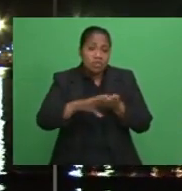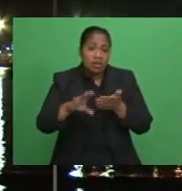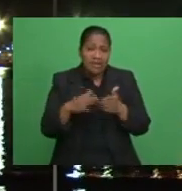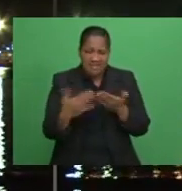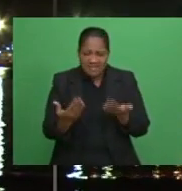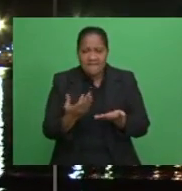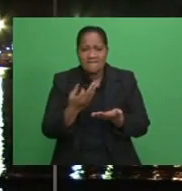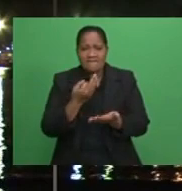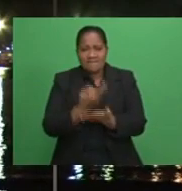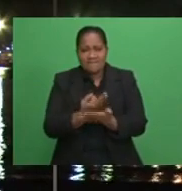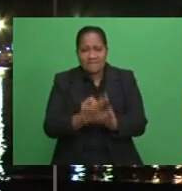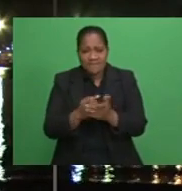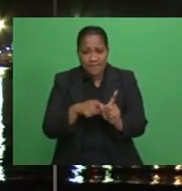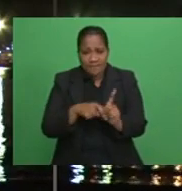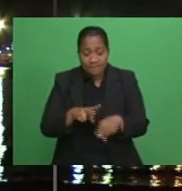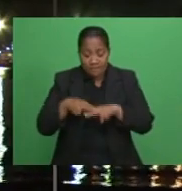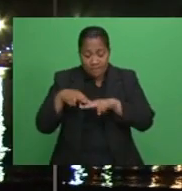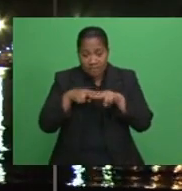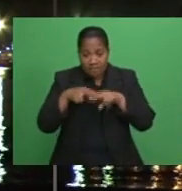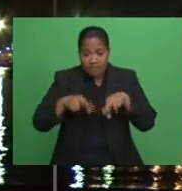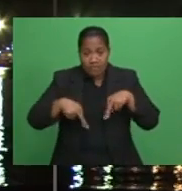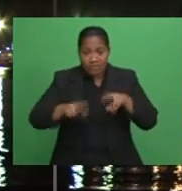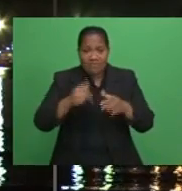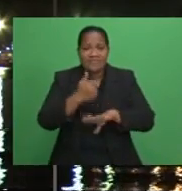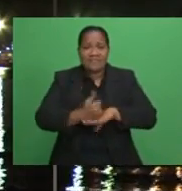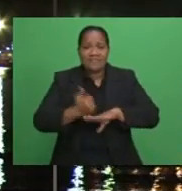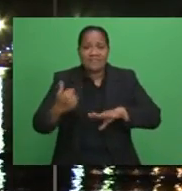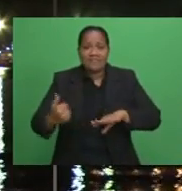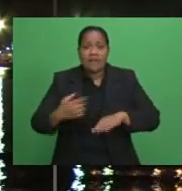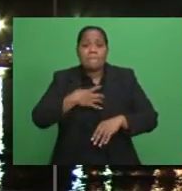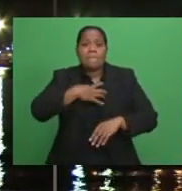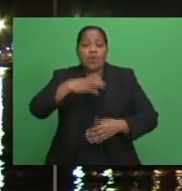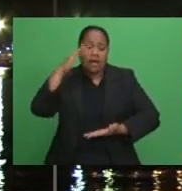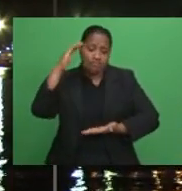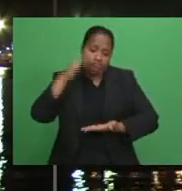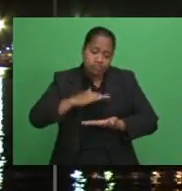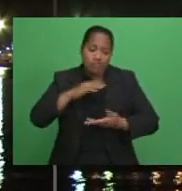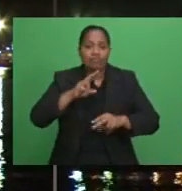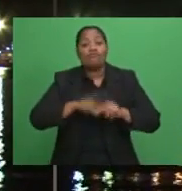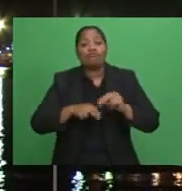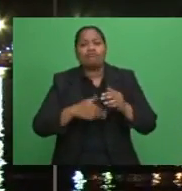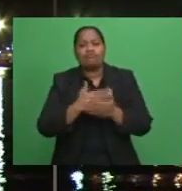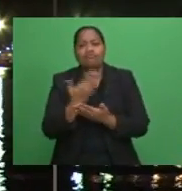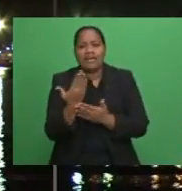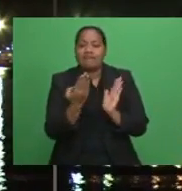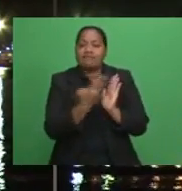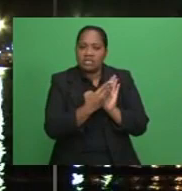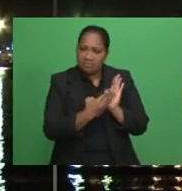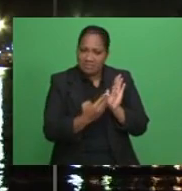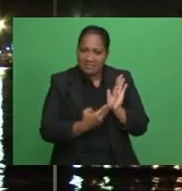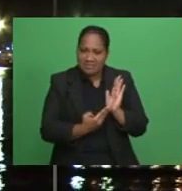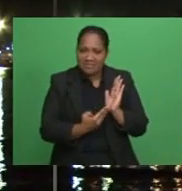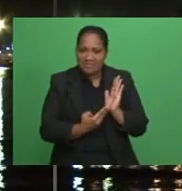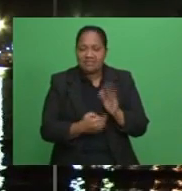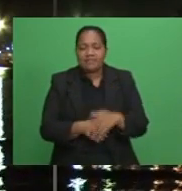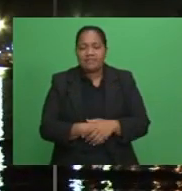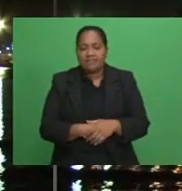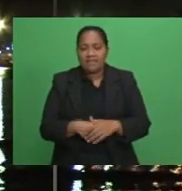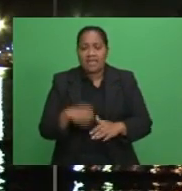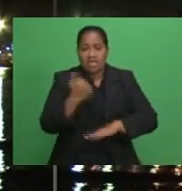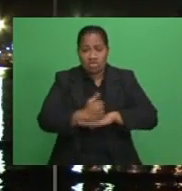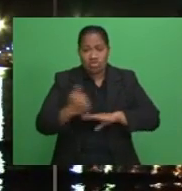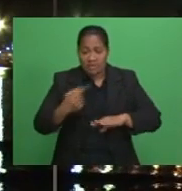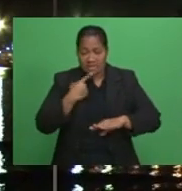year, the Fiji Roads Authority expects a further decrease come Friday's national budget address. The authority says despite this,